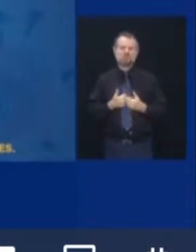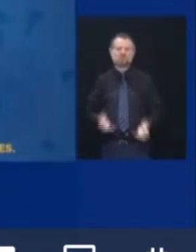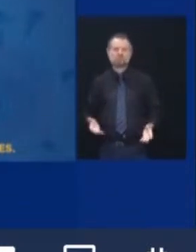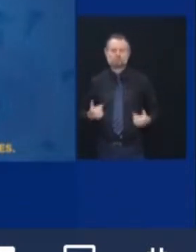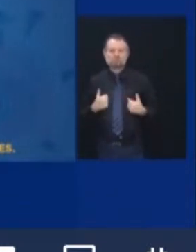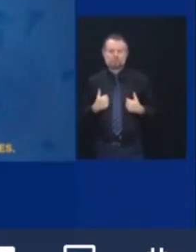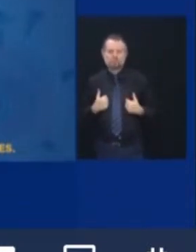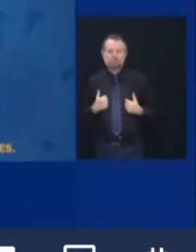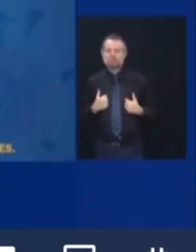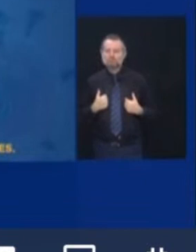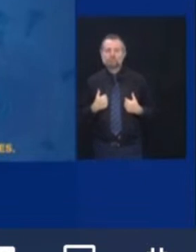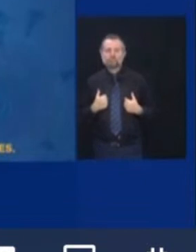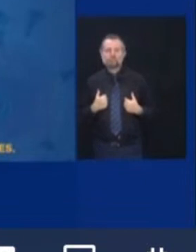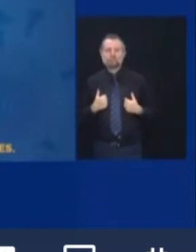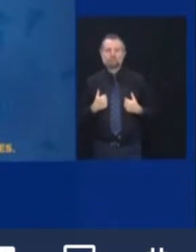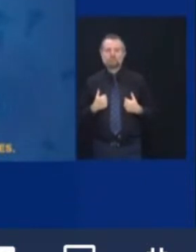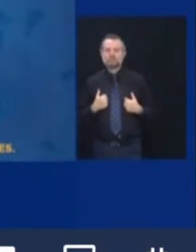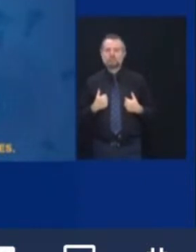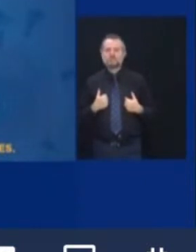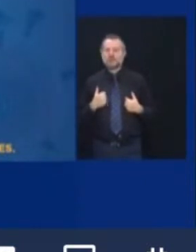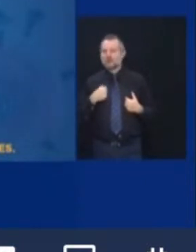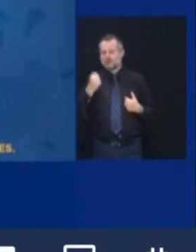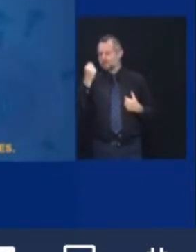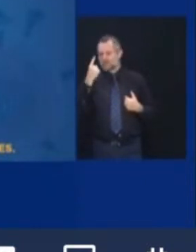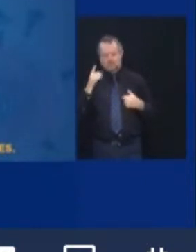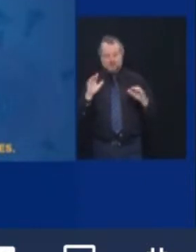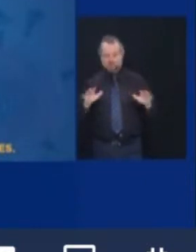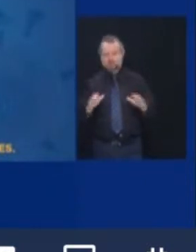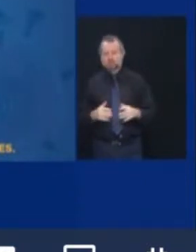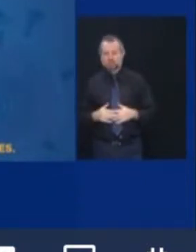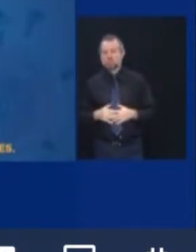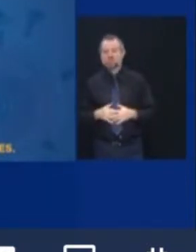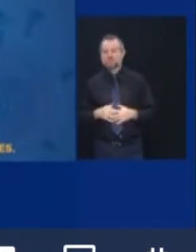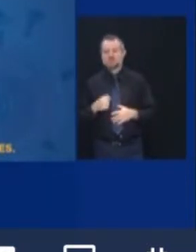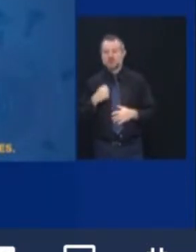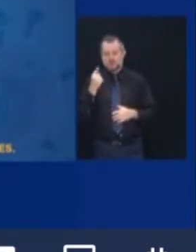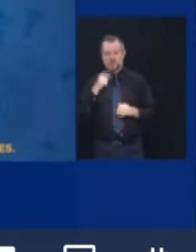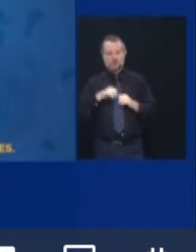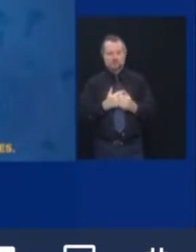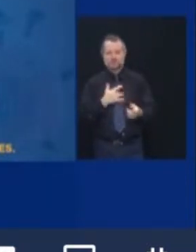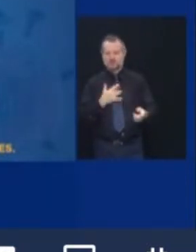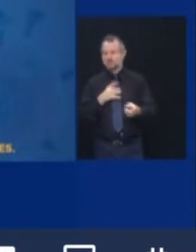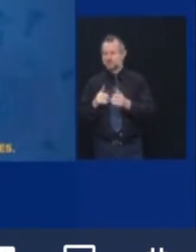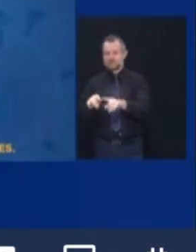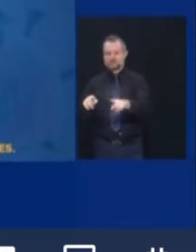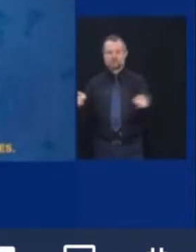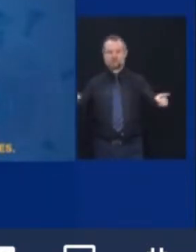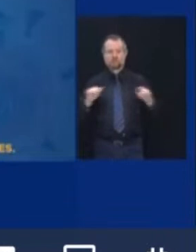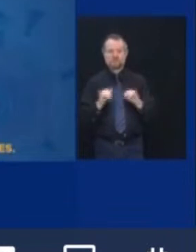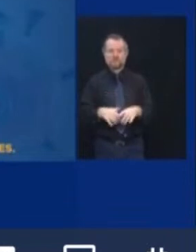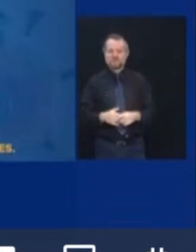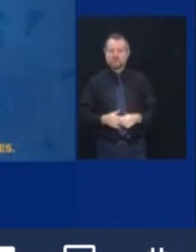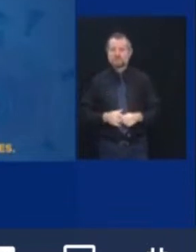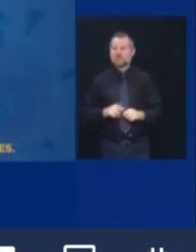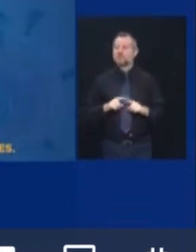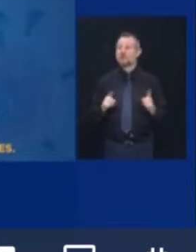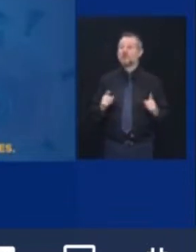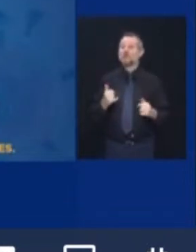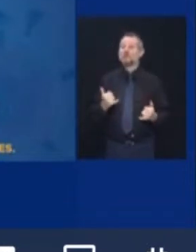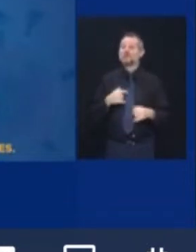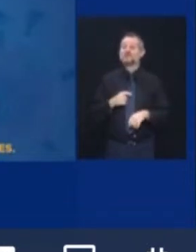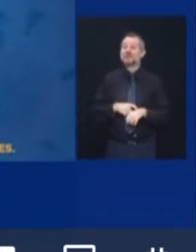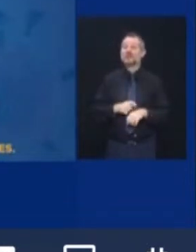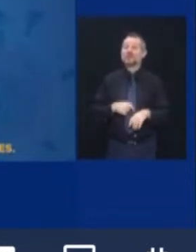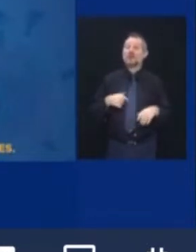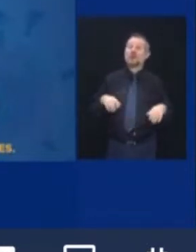I get it. I get it on every level. But we don't have the luxury